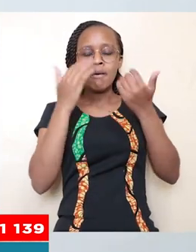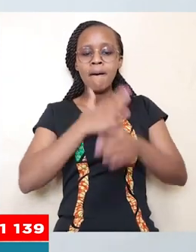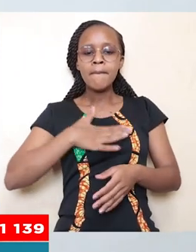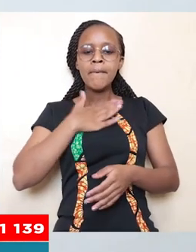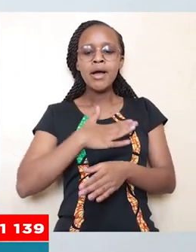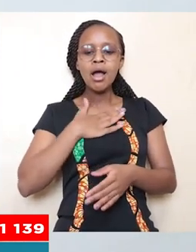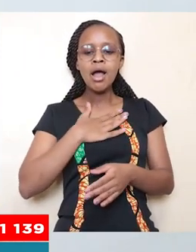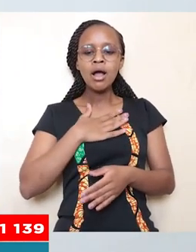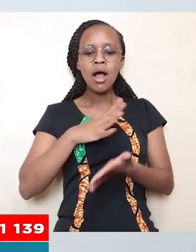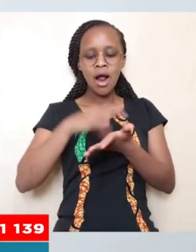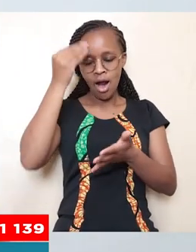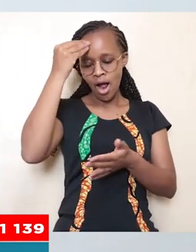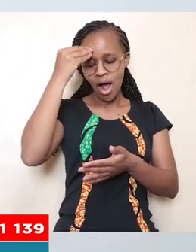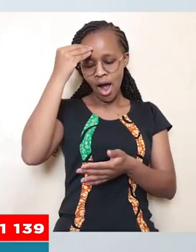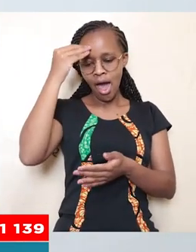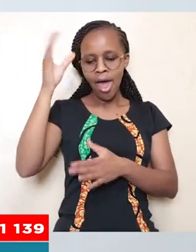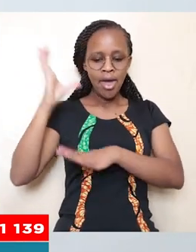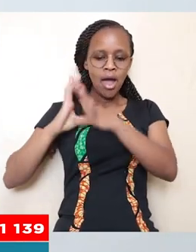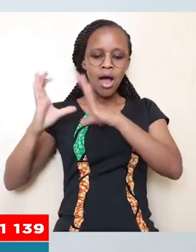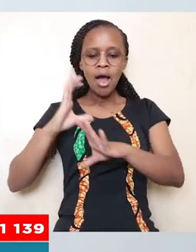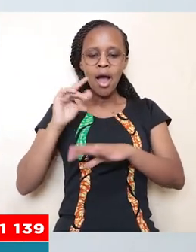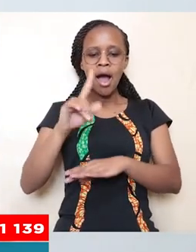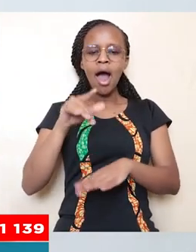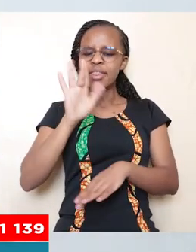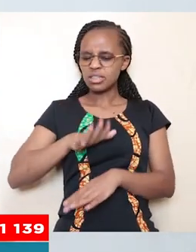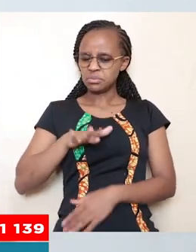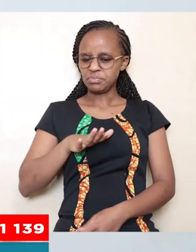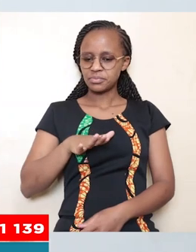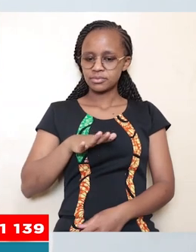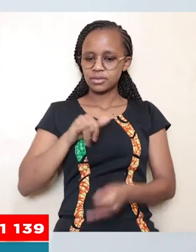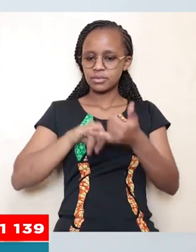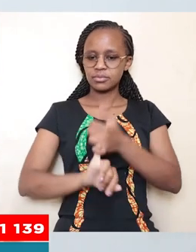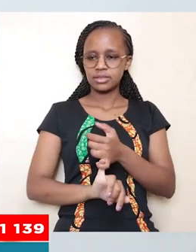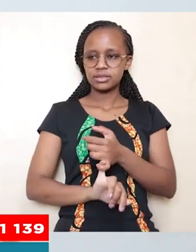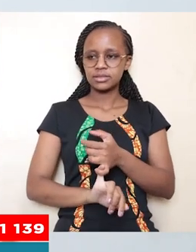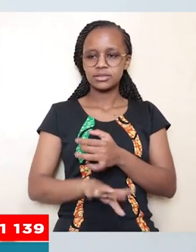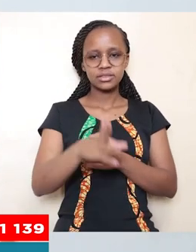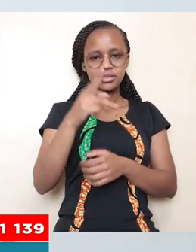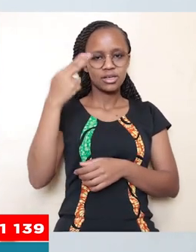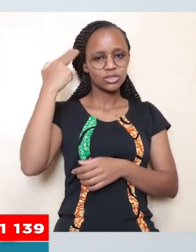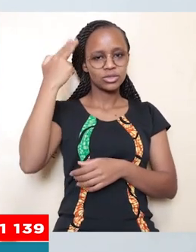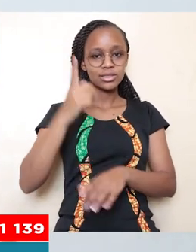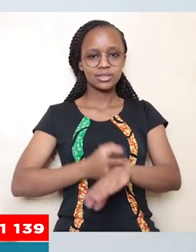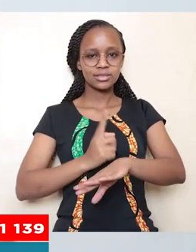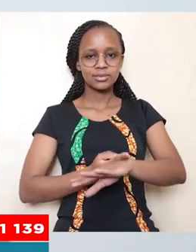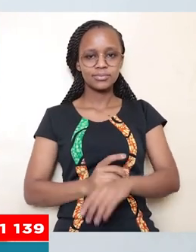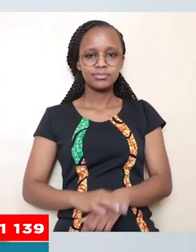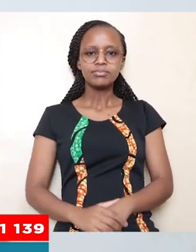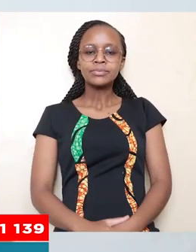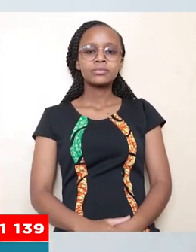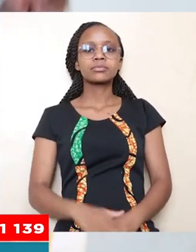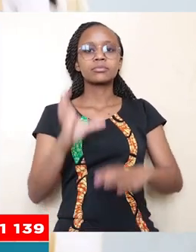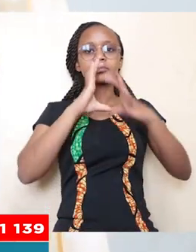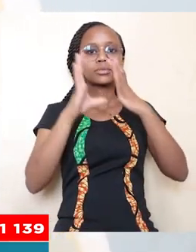please learn about the culture of Rwandese. Wacha kusema hawa wanawake. Did you marry at gunpoint? Are we